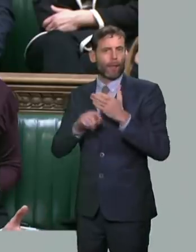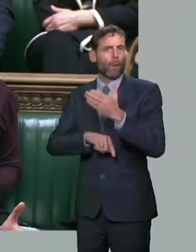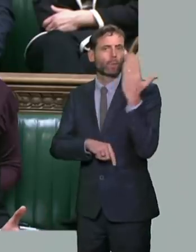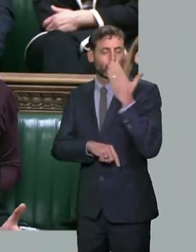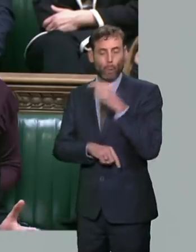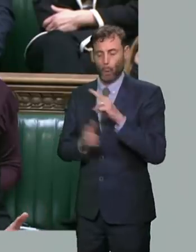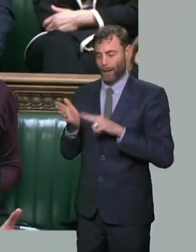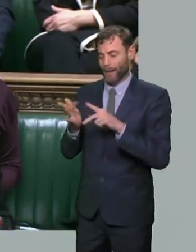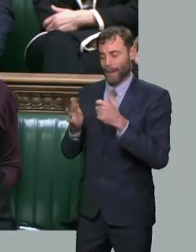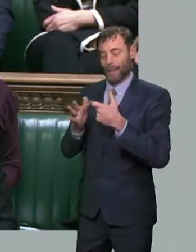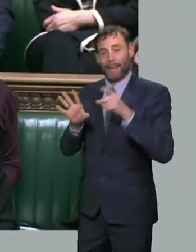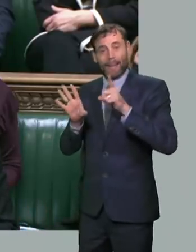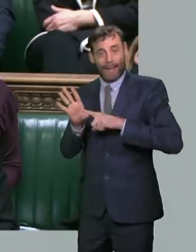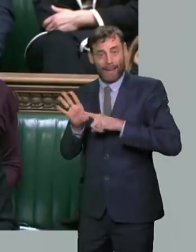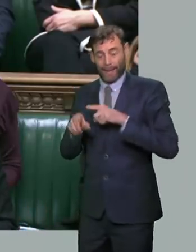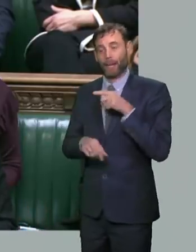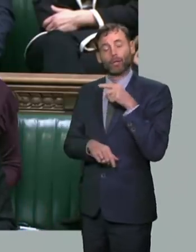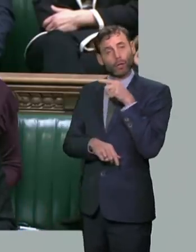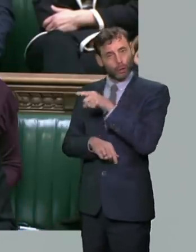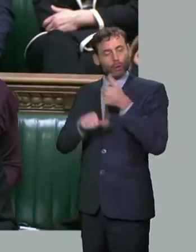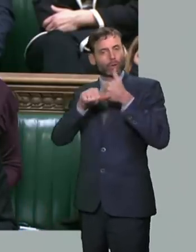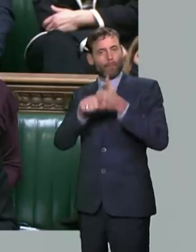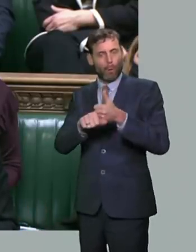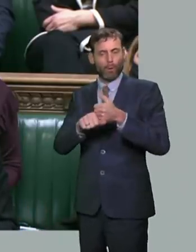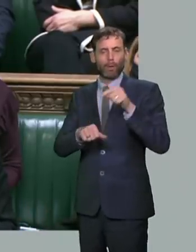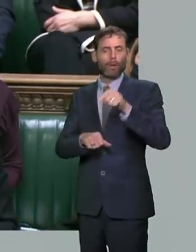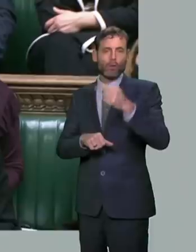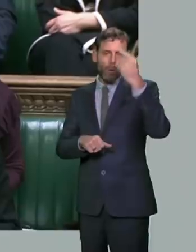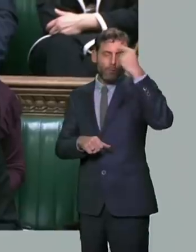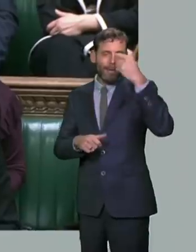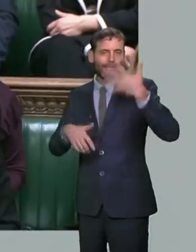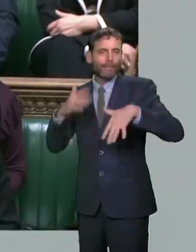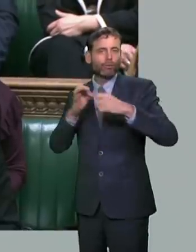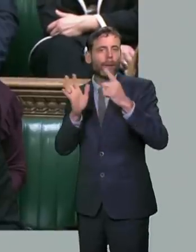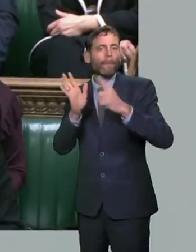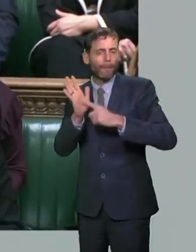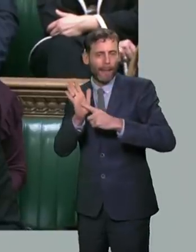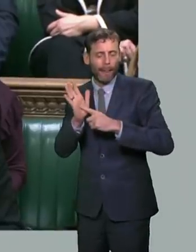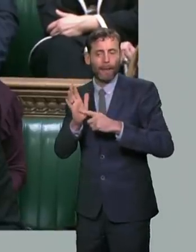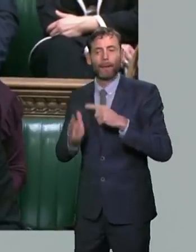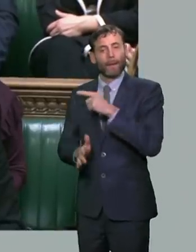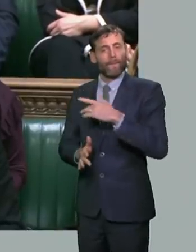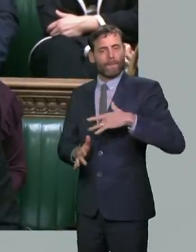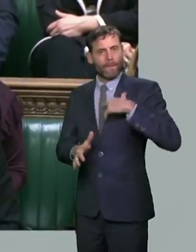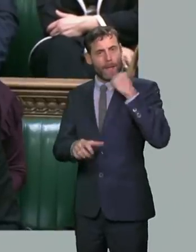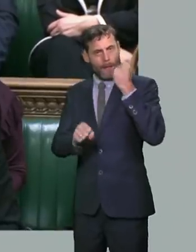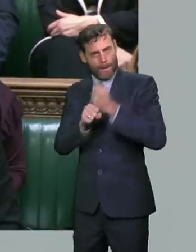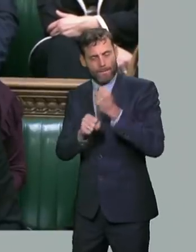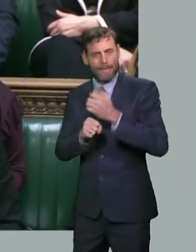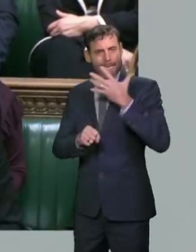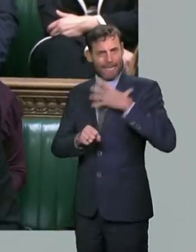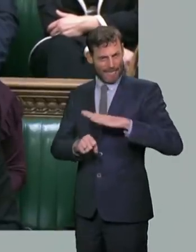Nikki is supporting the acquired brain injury bill because she believes that the government needs to have a cross-departmental